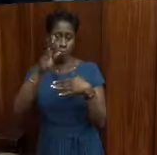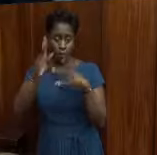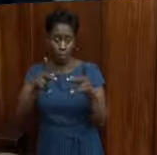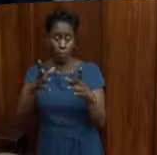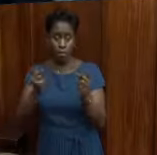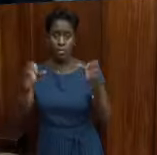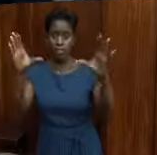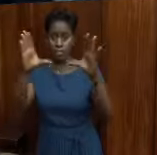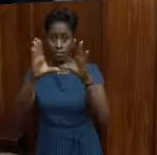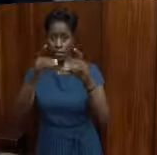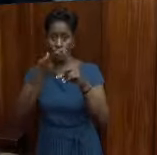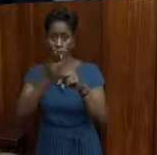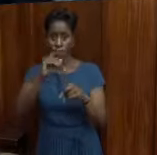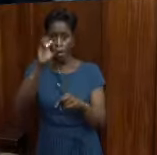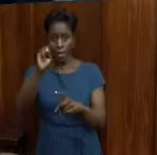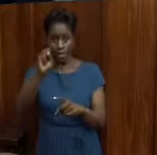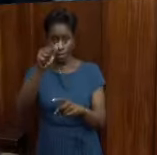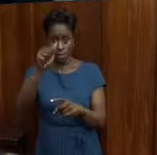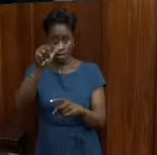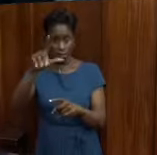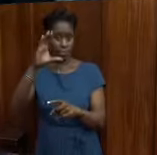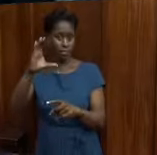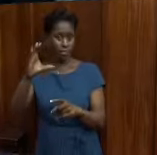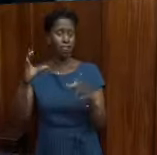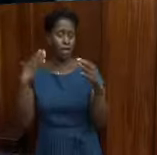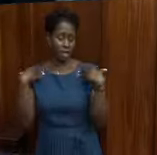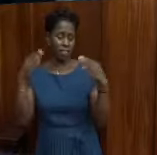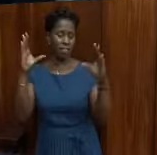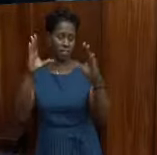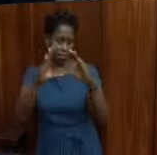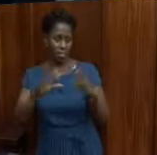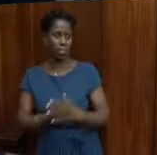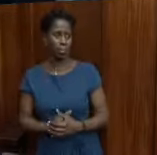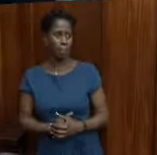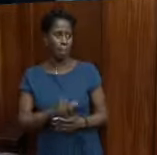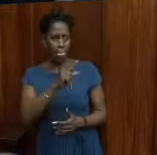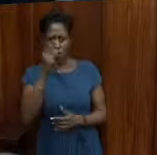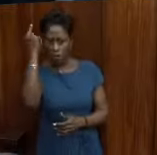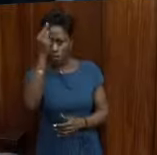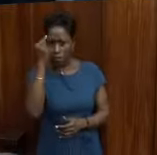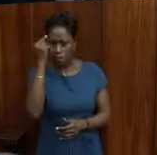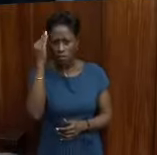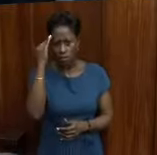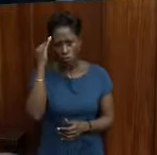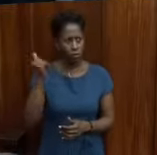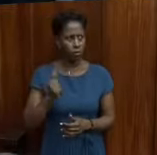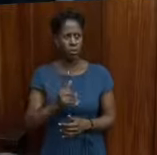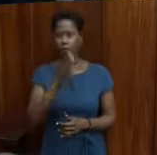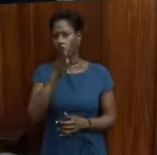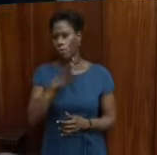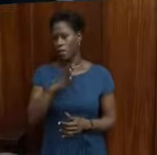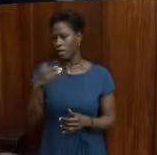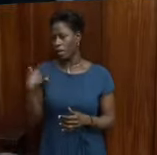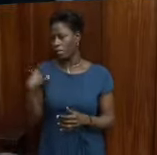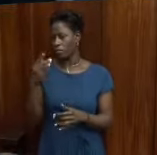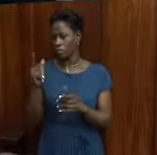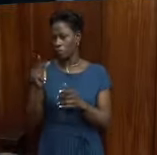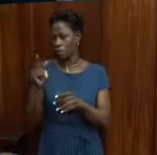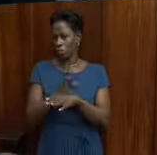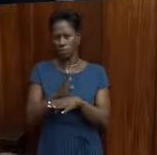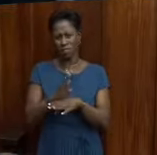from the Sir Arthur Lewis Community College. Mr. Speaker, my government is aware that women operating in small businesses are